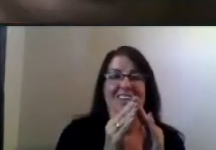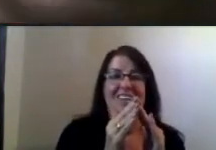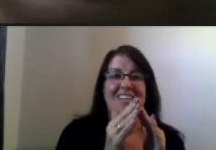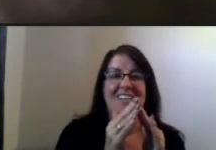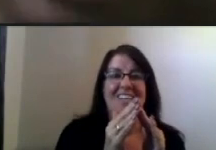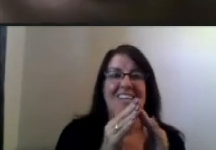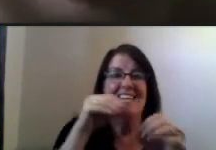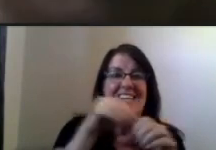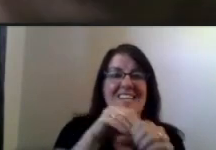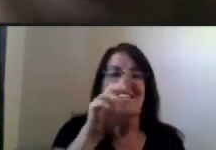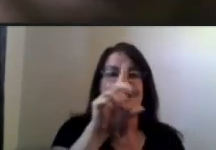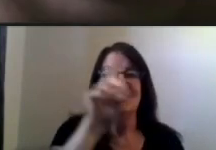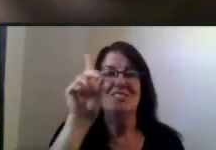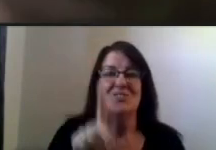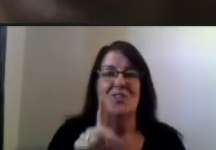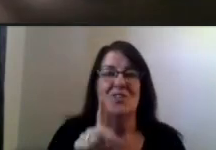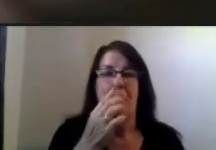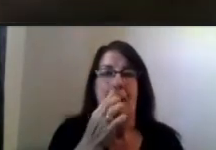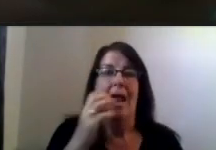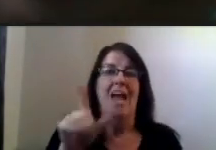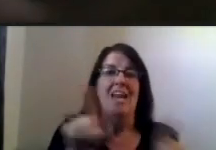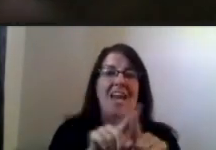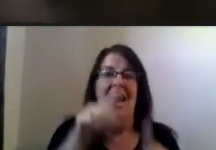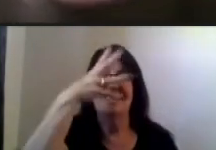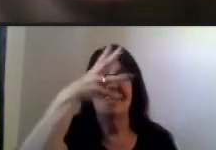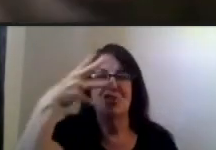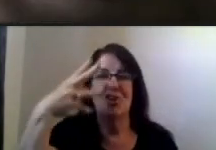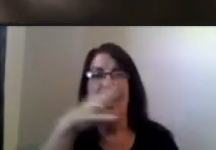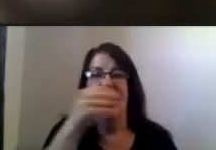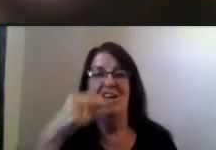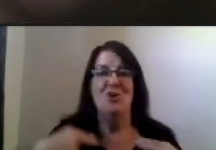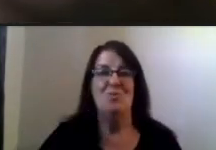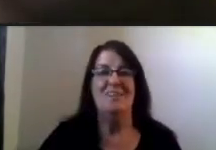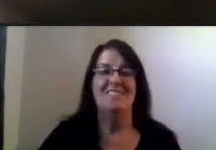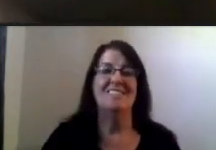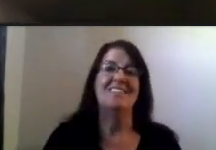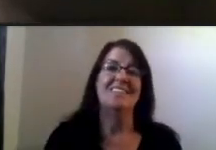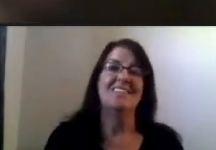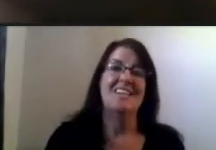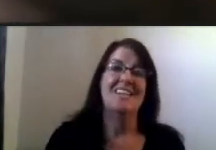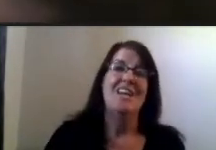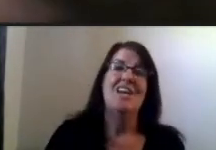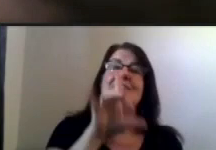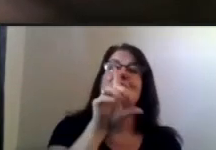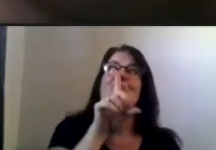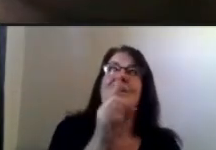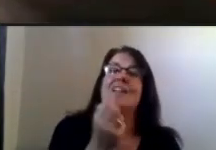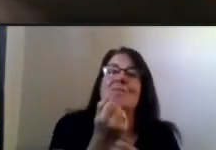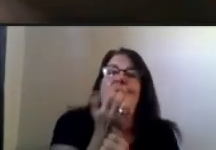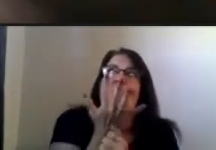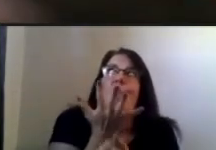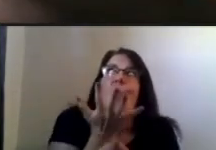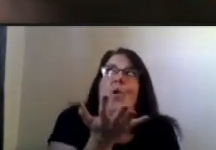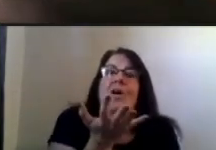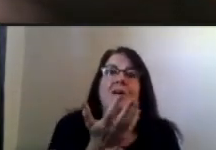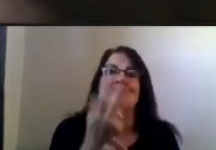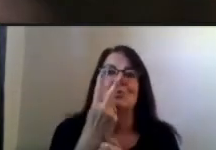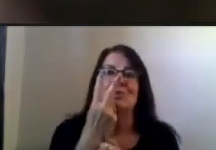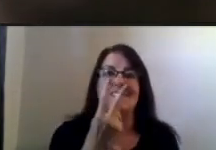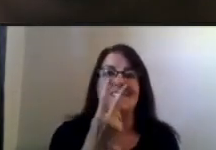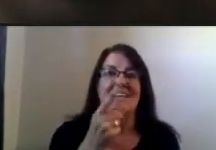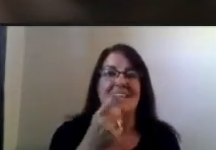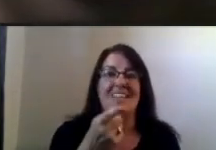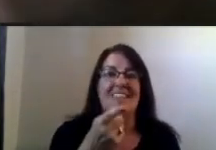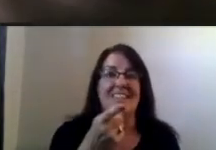are as immigrants. This is who we are as human beings. And it is really warming to see this much amount